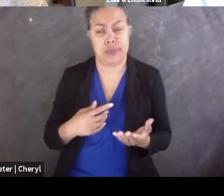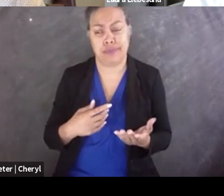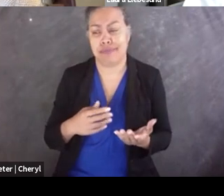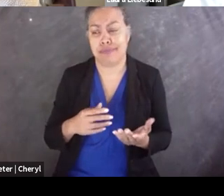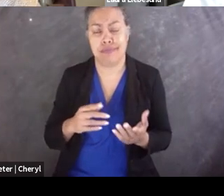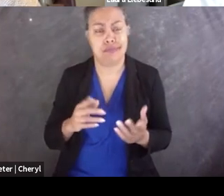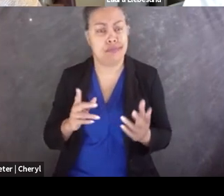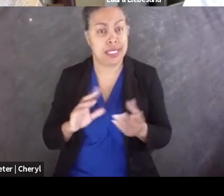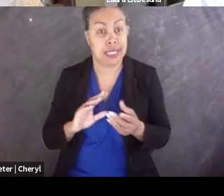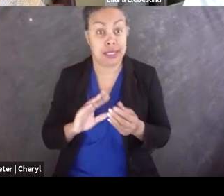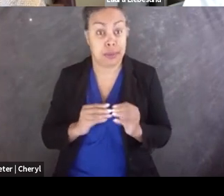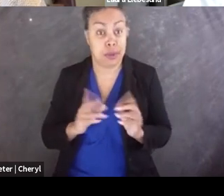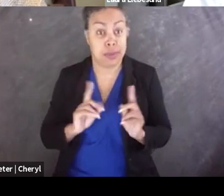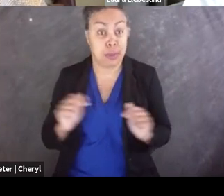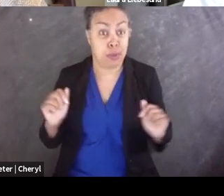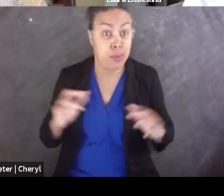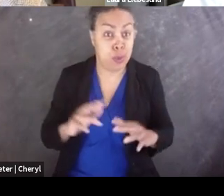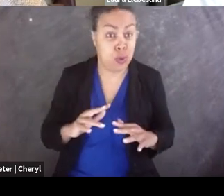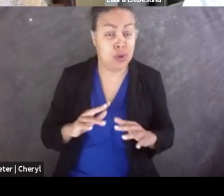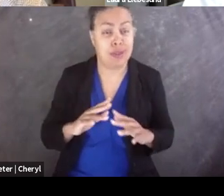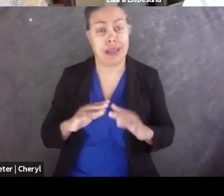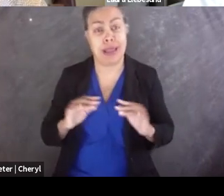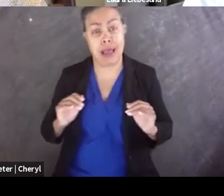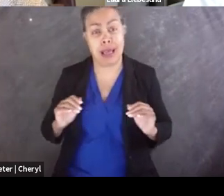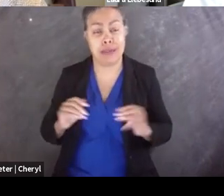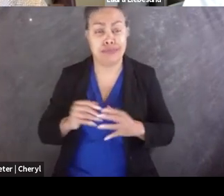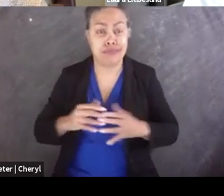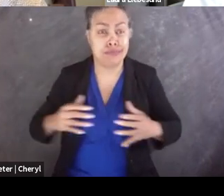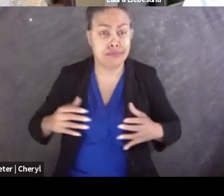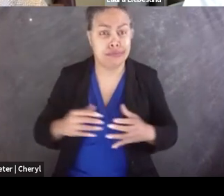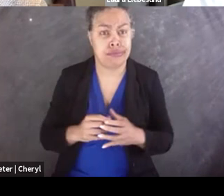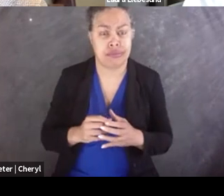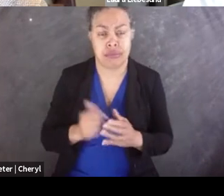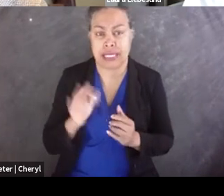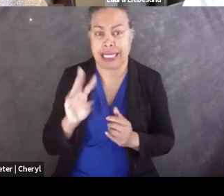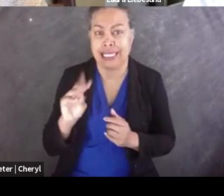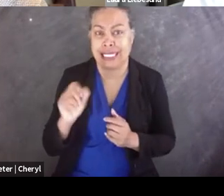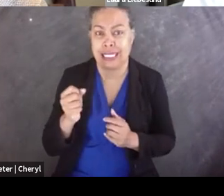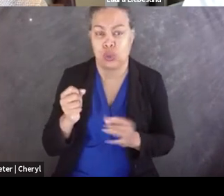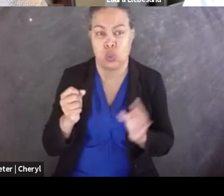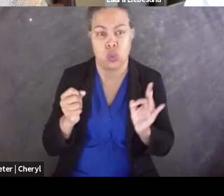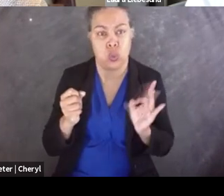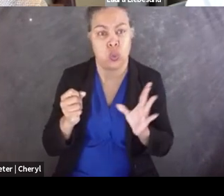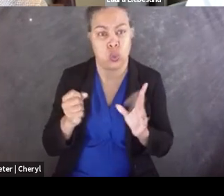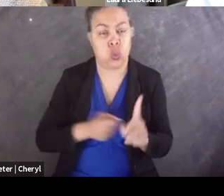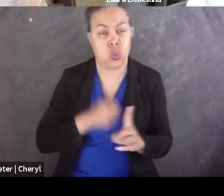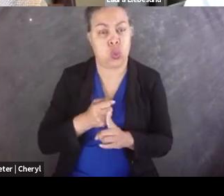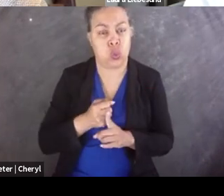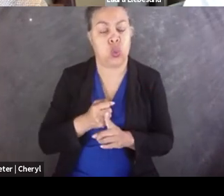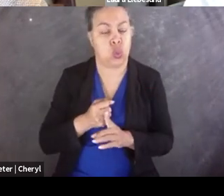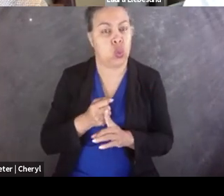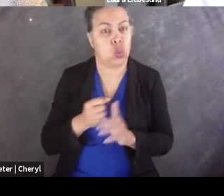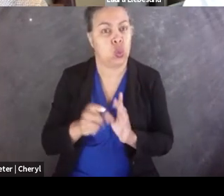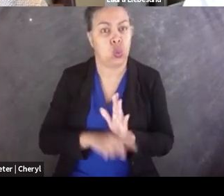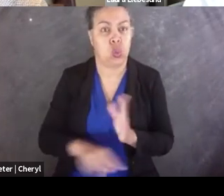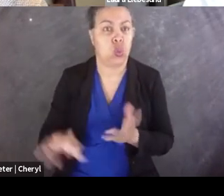population changes and changes in businesses, the 1968 riots were devastating to a number of African-American neighborhoods in the